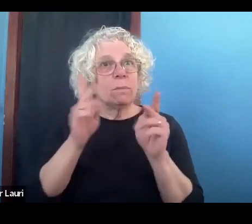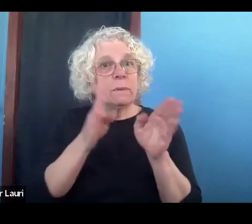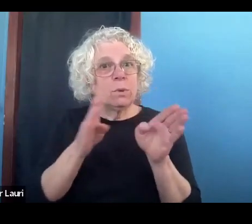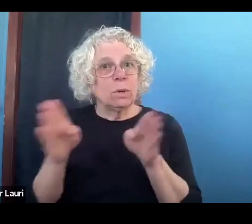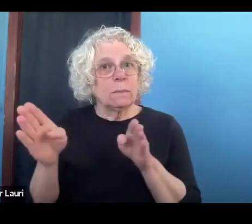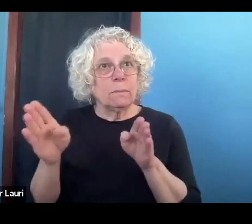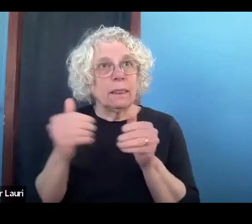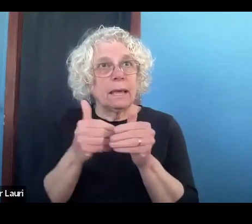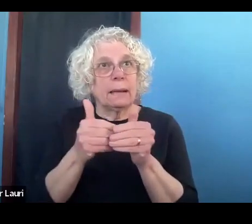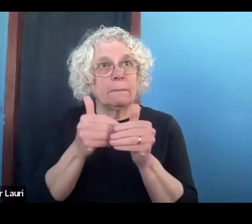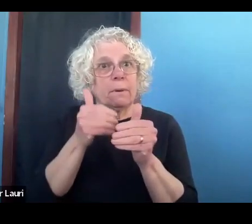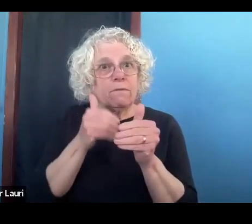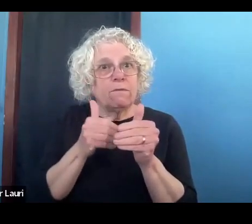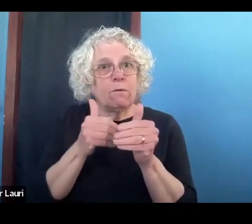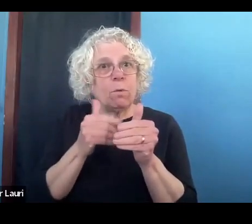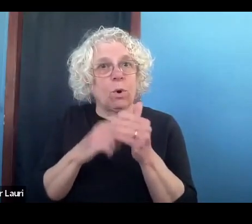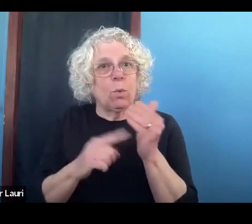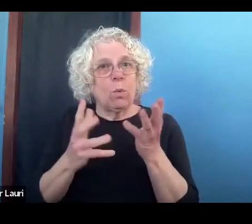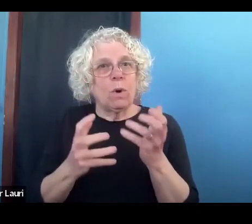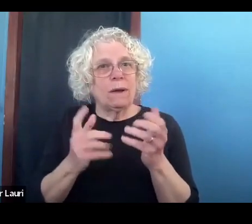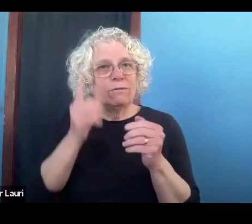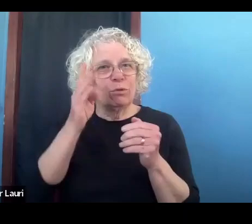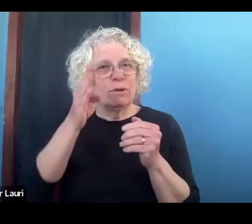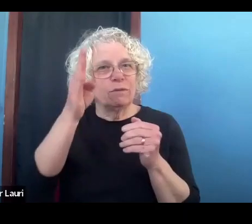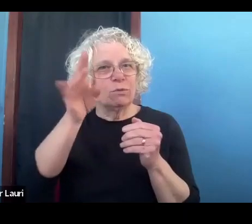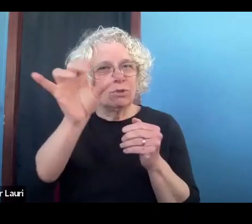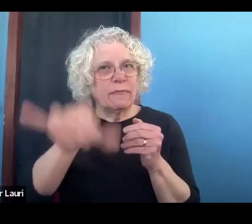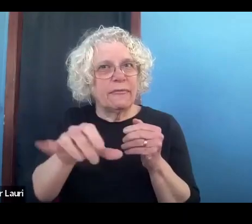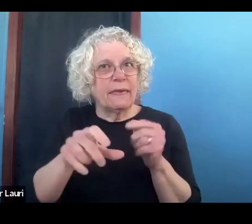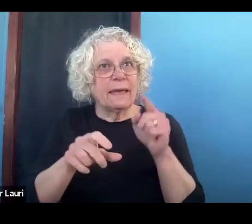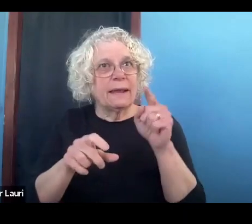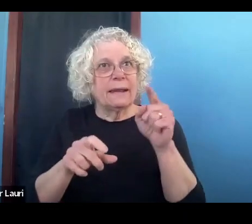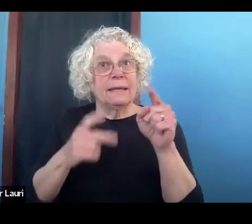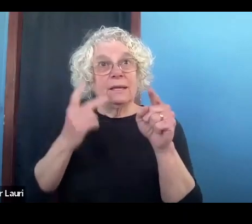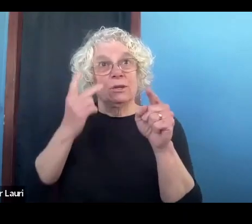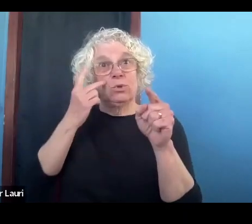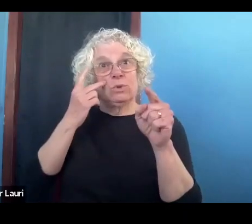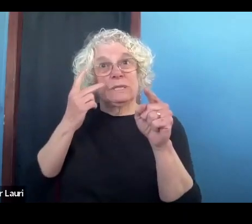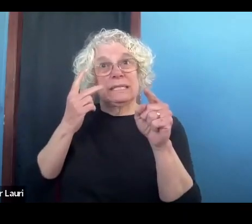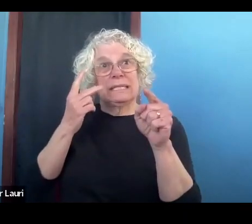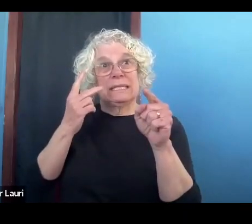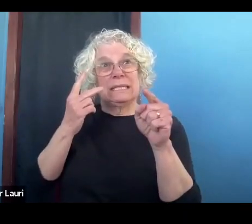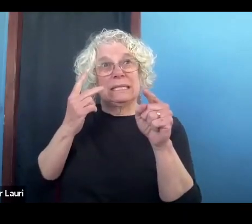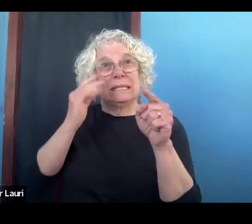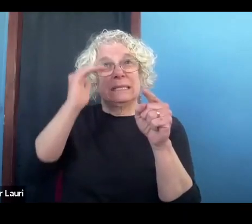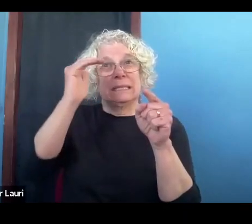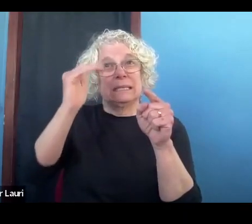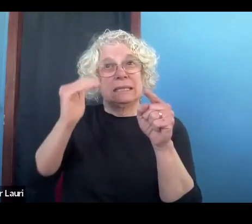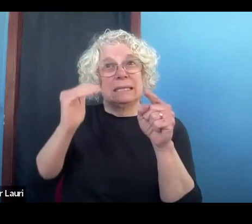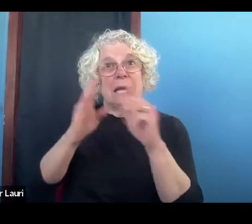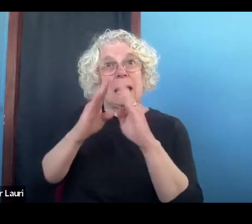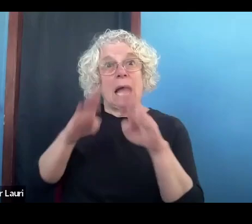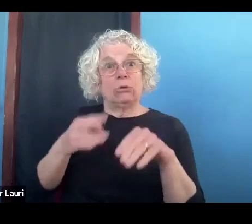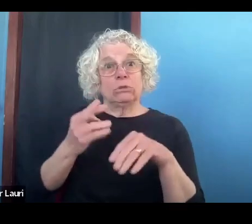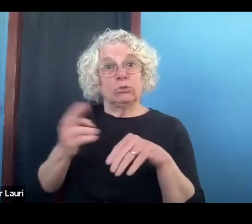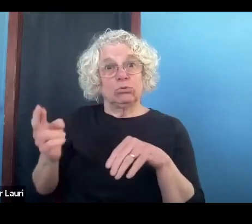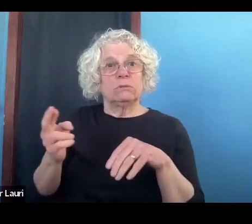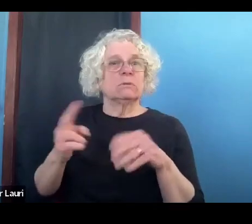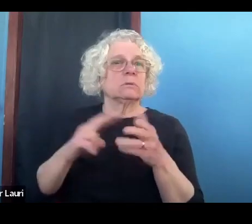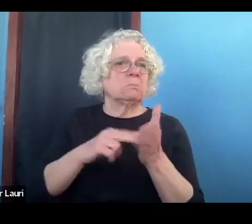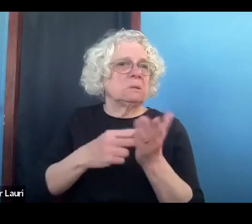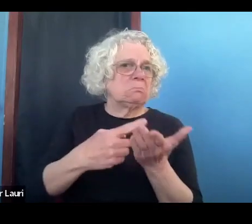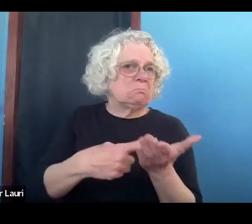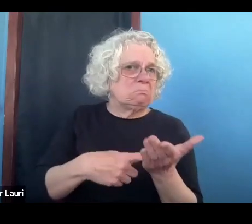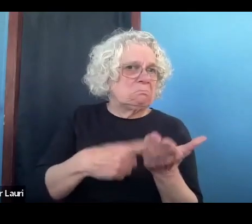ahead for what they want for their future. So again, you can see here with housing resources, they'll talk about your health insurance